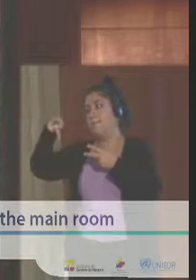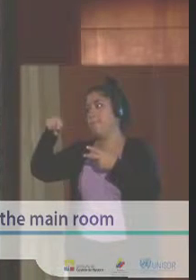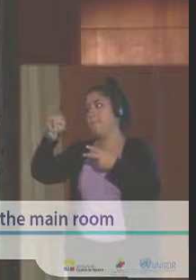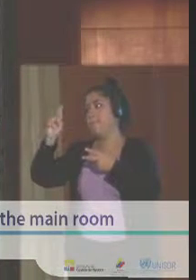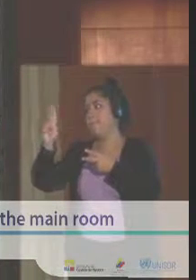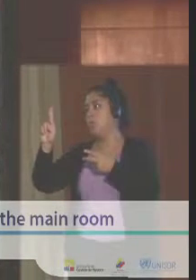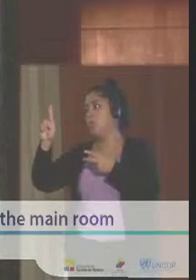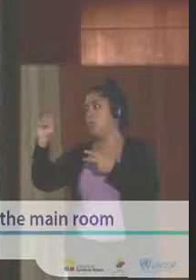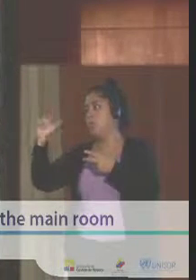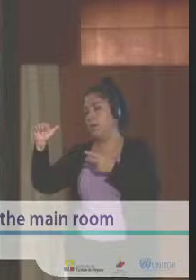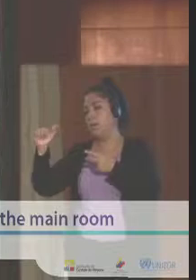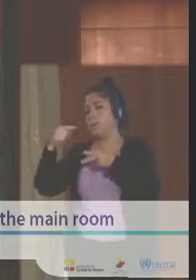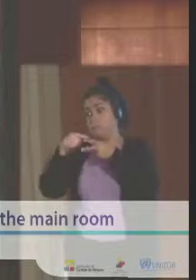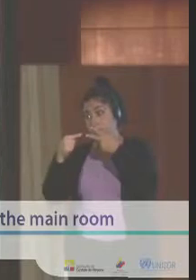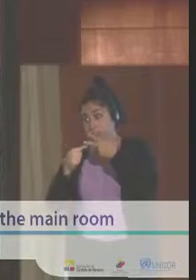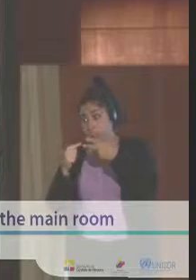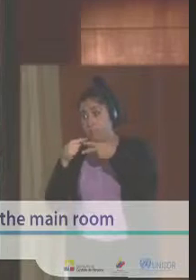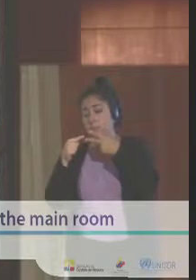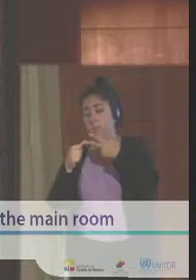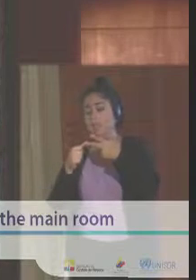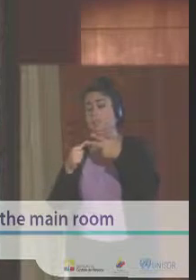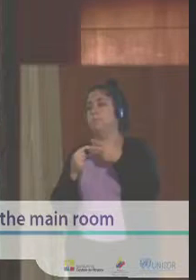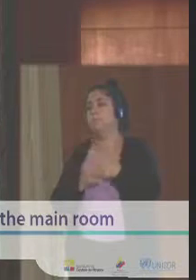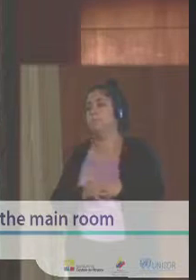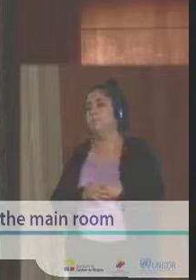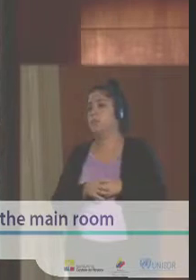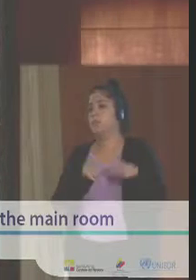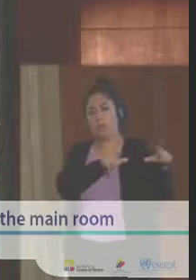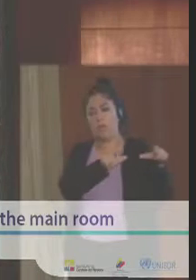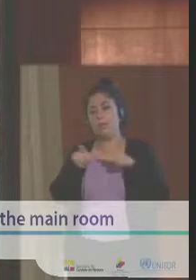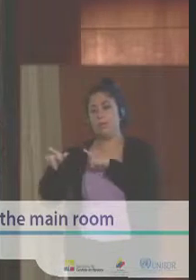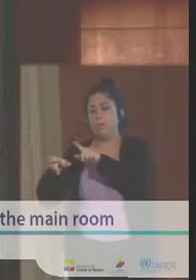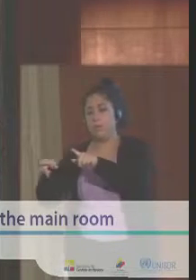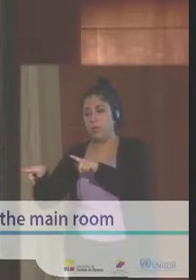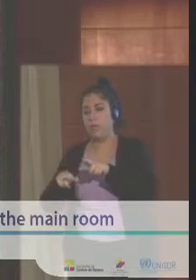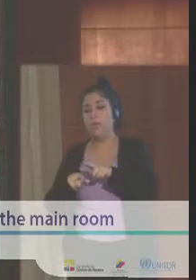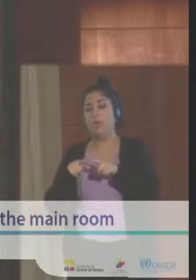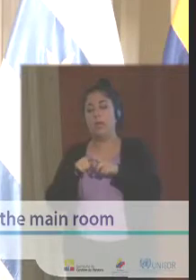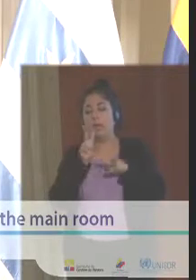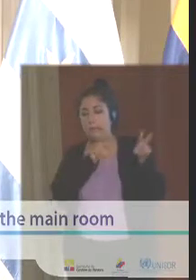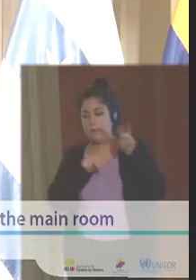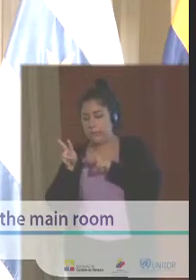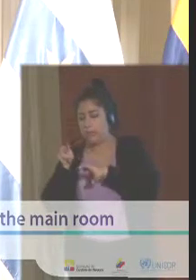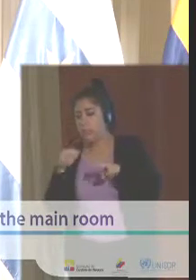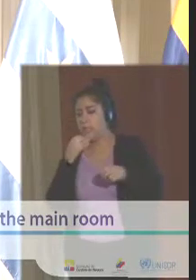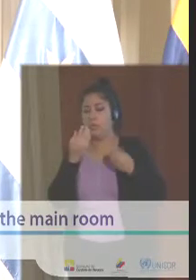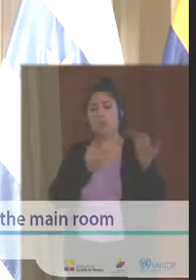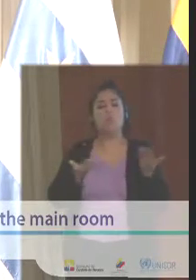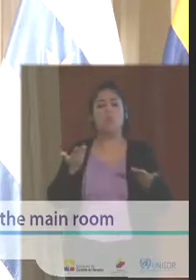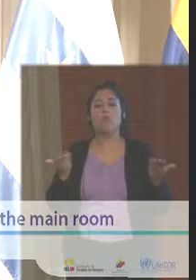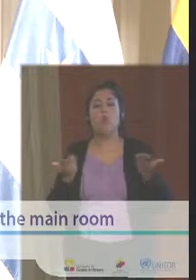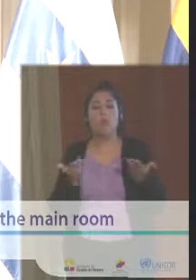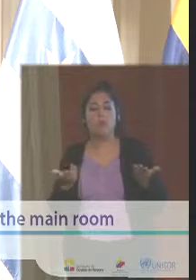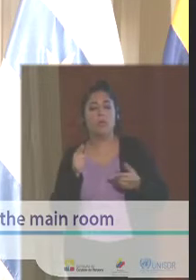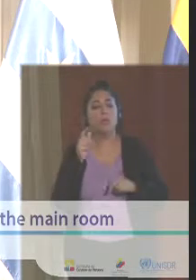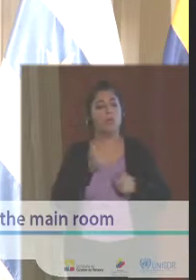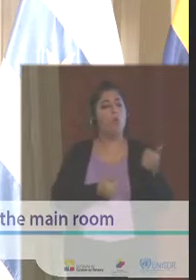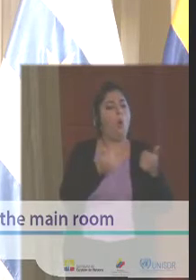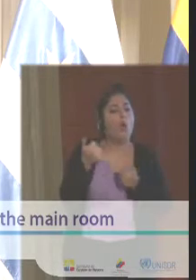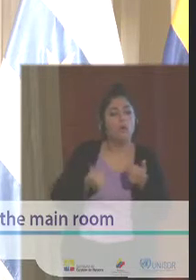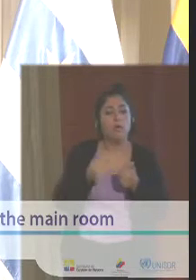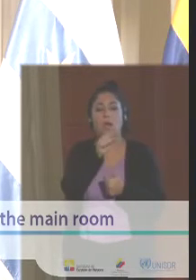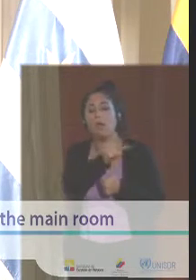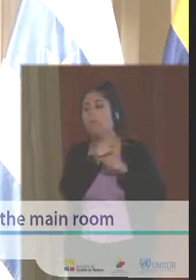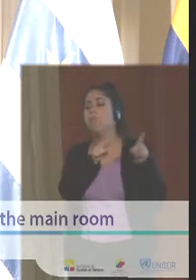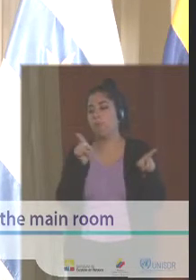region, and that was selected based on a multi-criteria